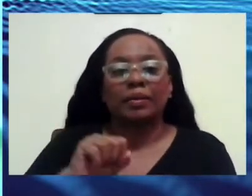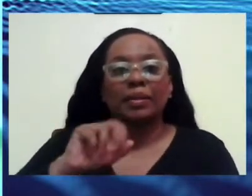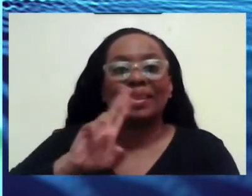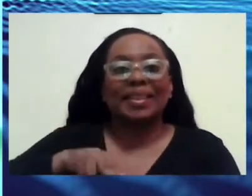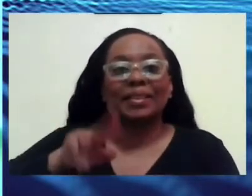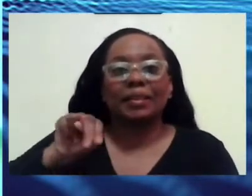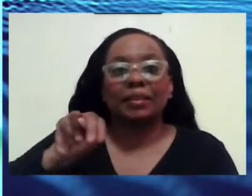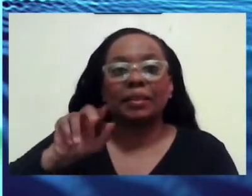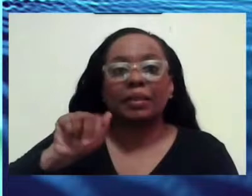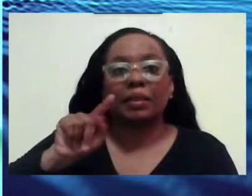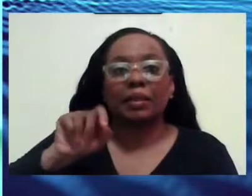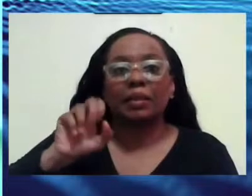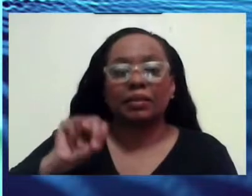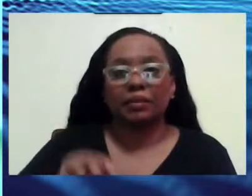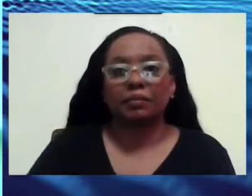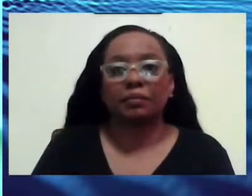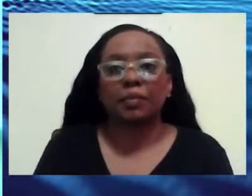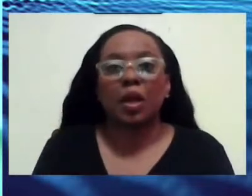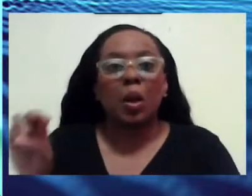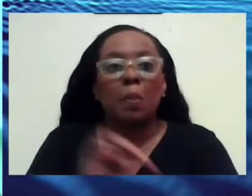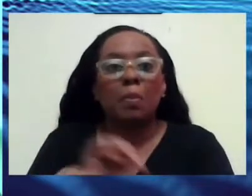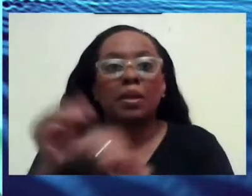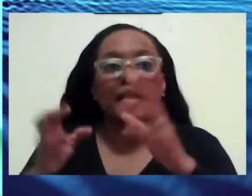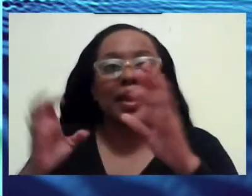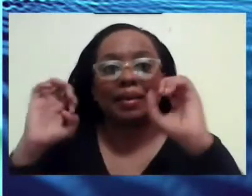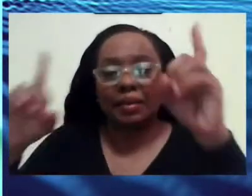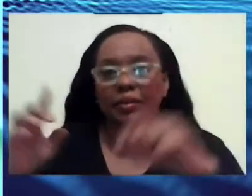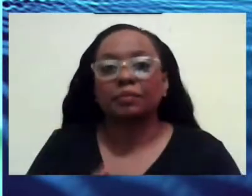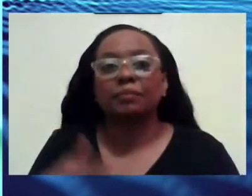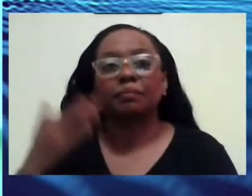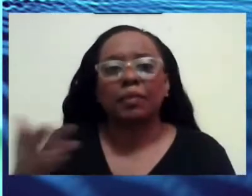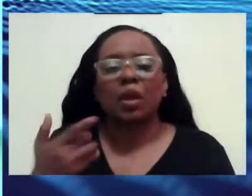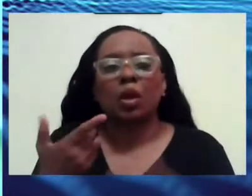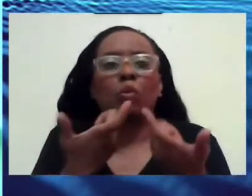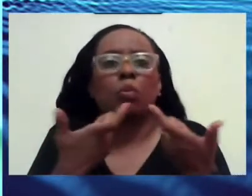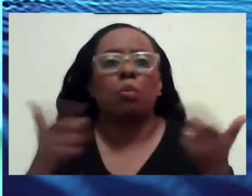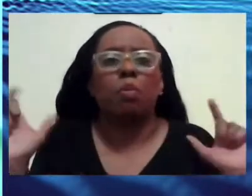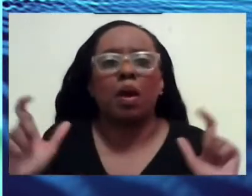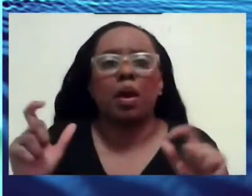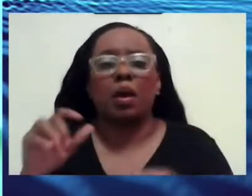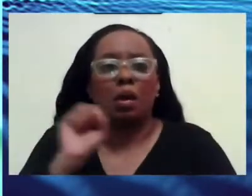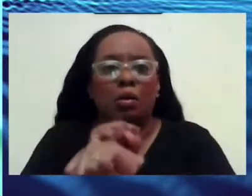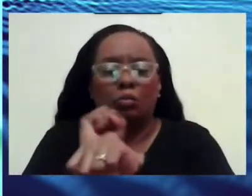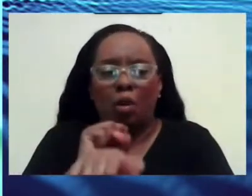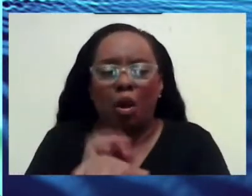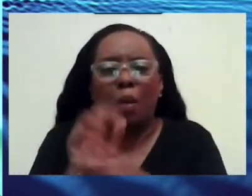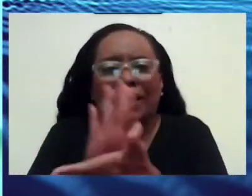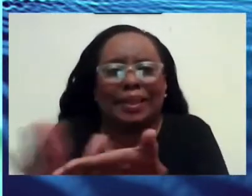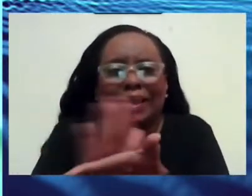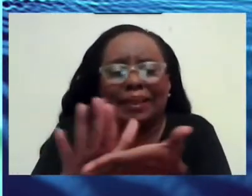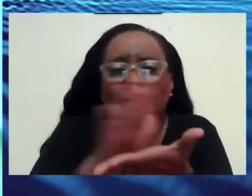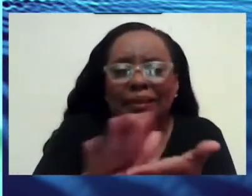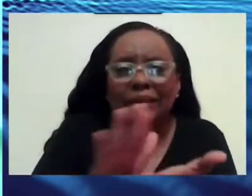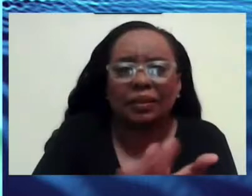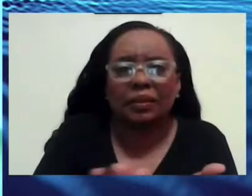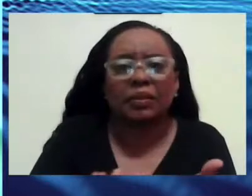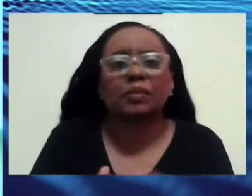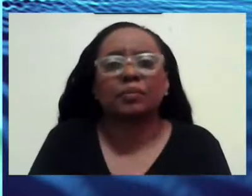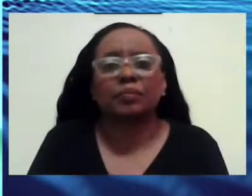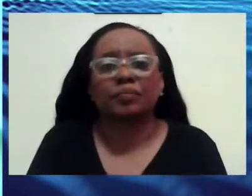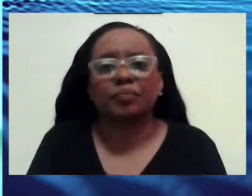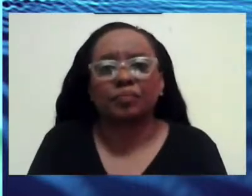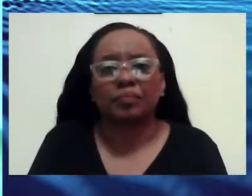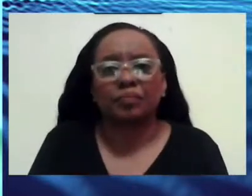planning obviously seems to be a massive undertaking. So I wanted to know, from a human resource perspective, how many more people